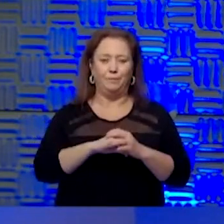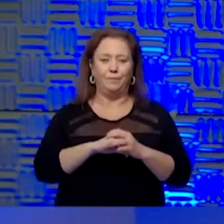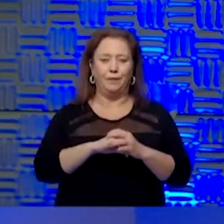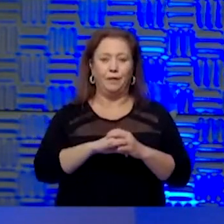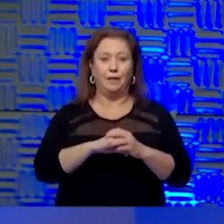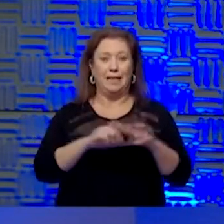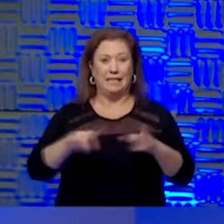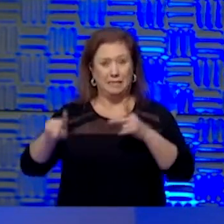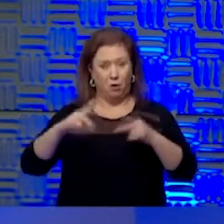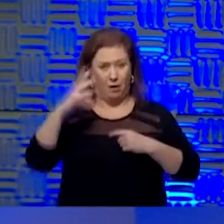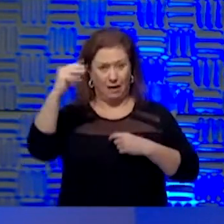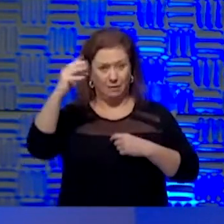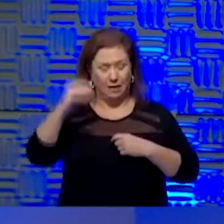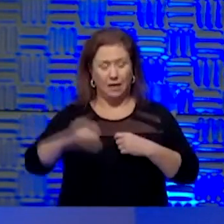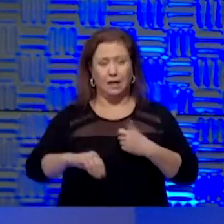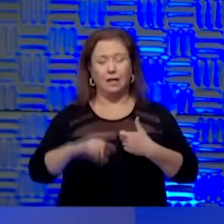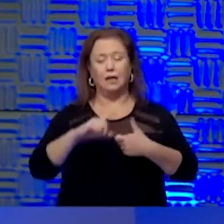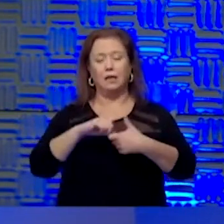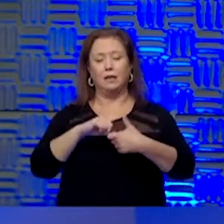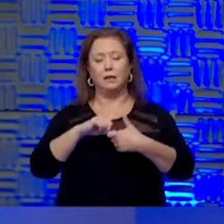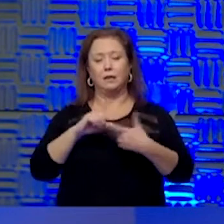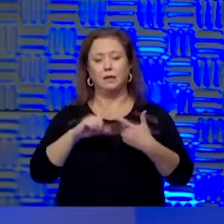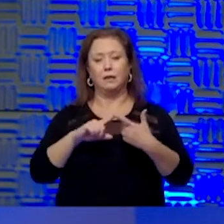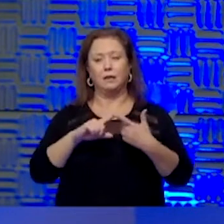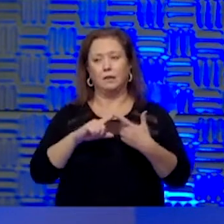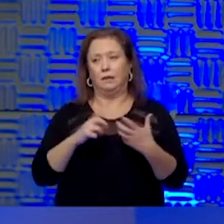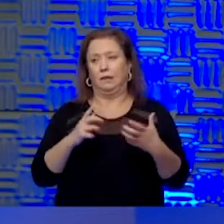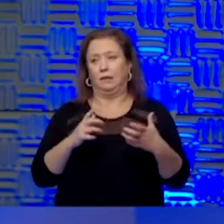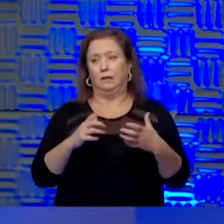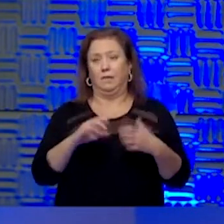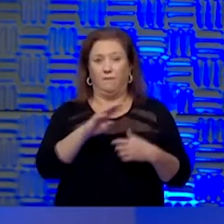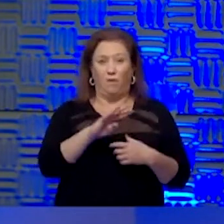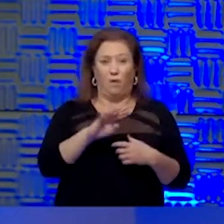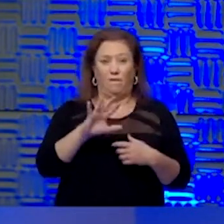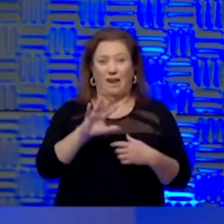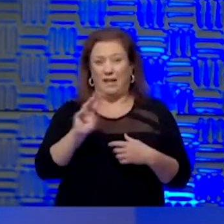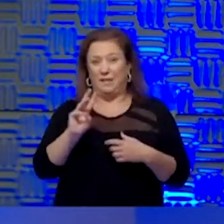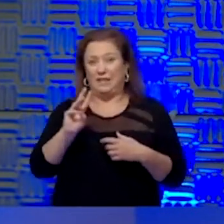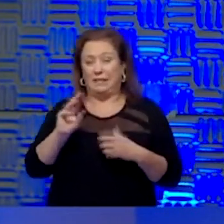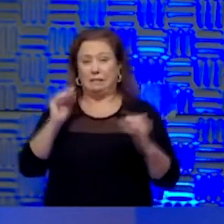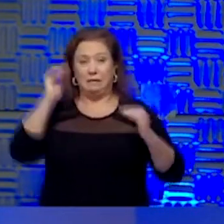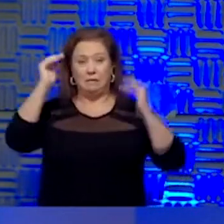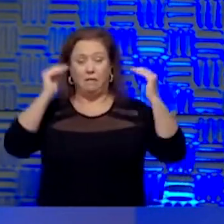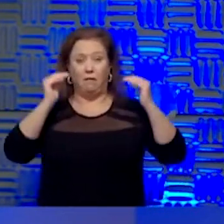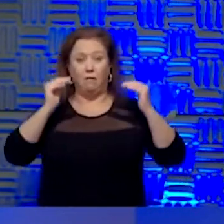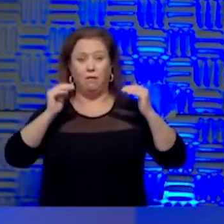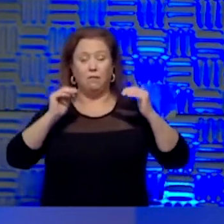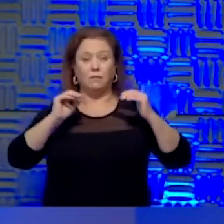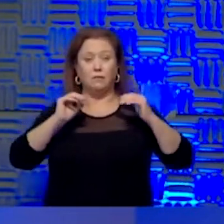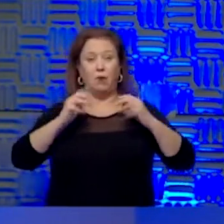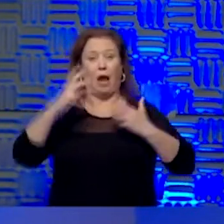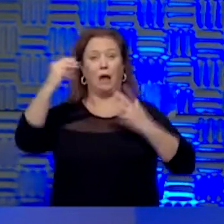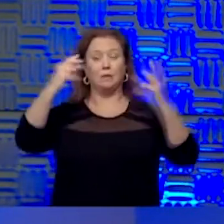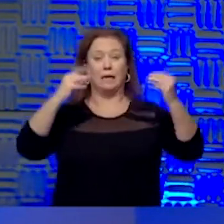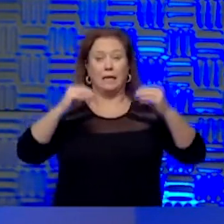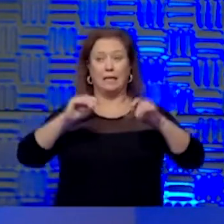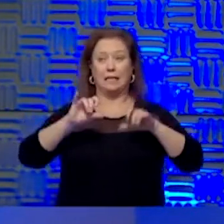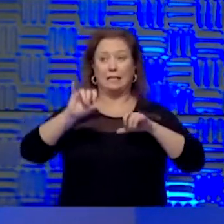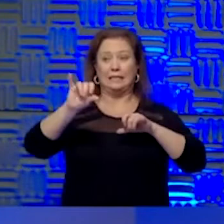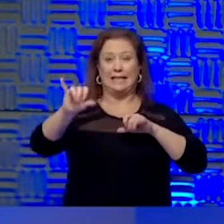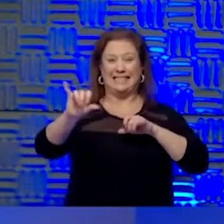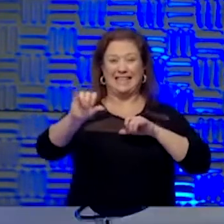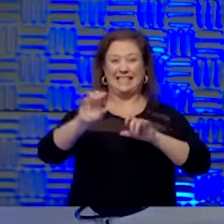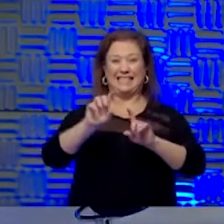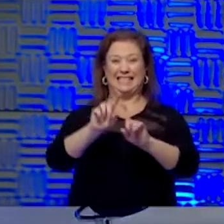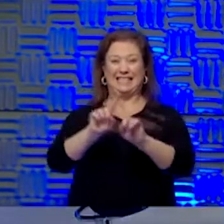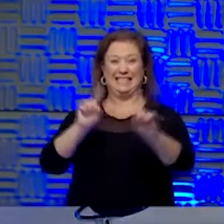that party outside? Is it just going to be, I don't know, 4 or 5, 6 other adults who are outdoors and